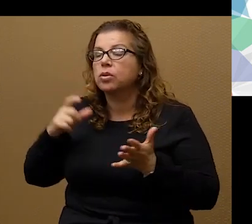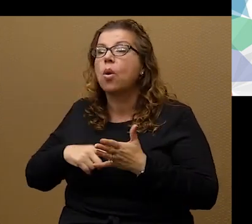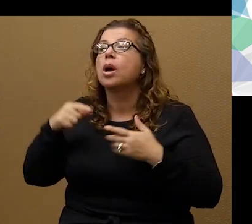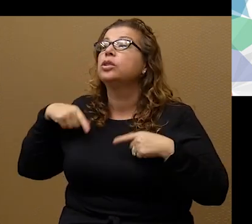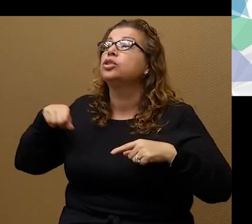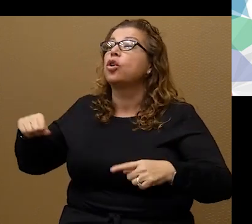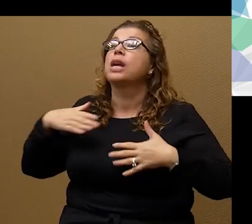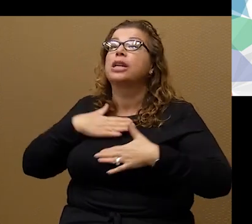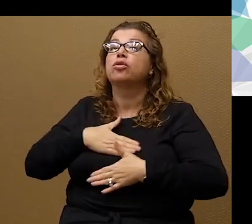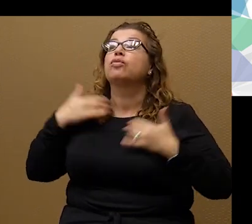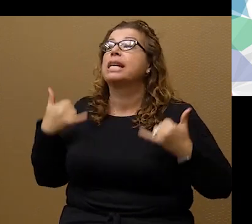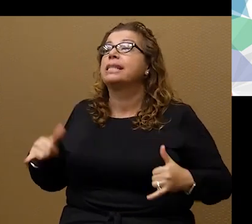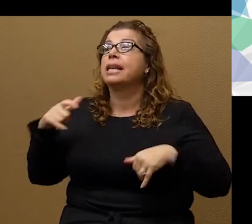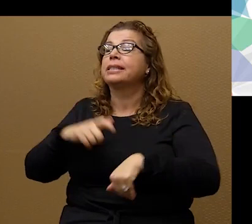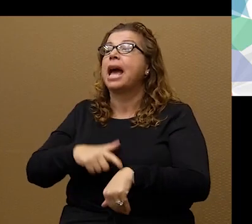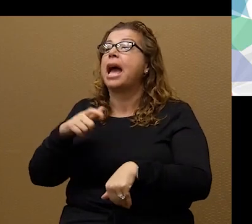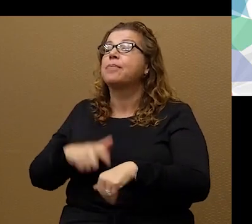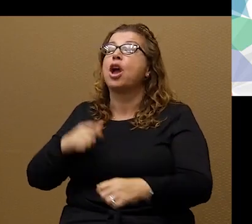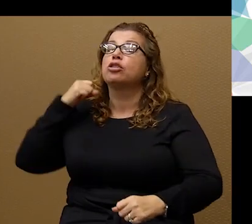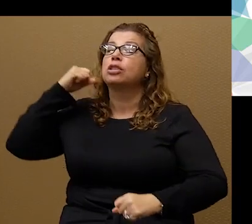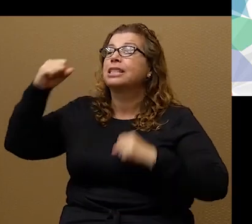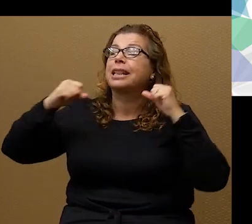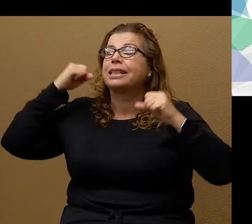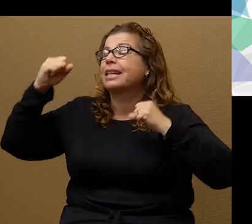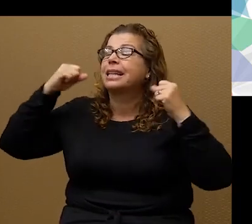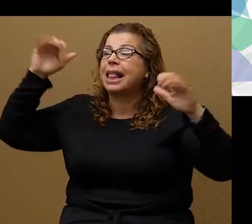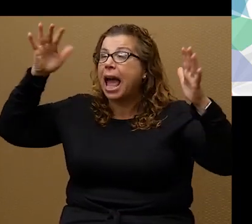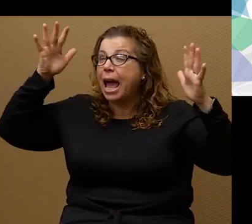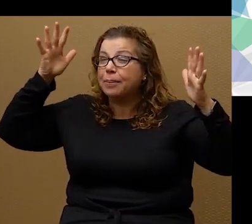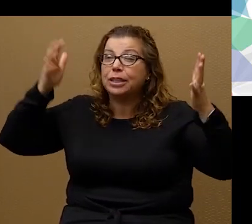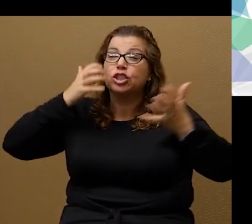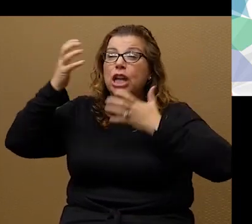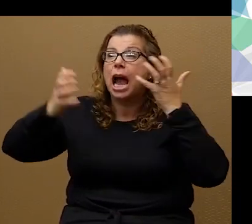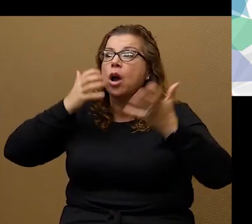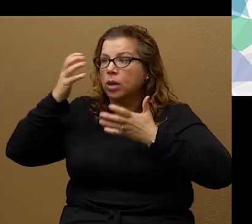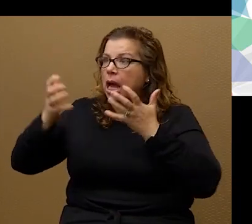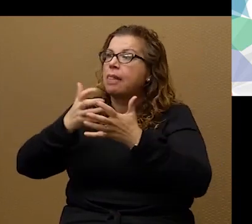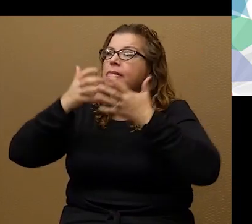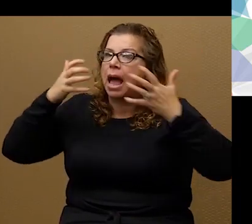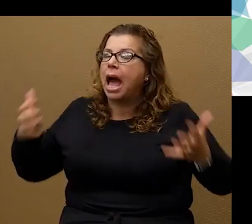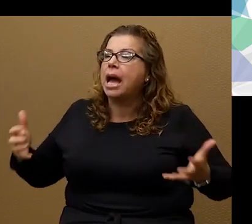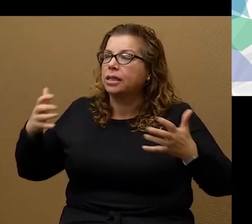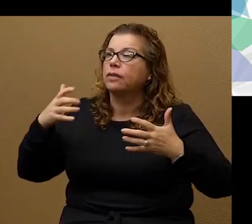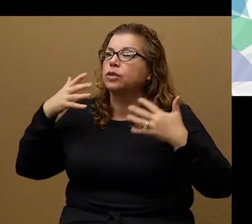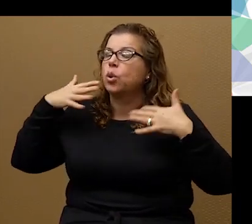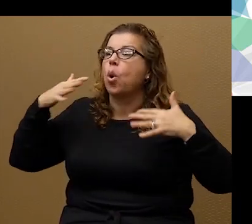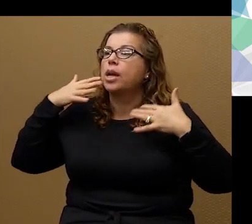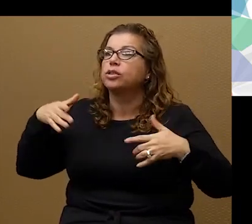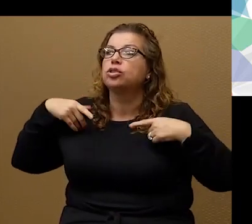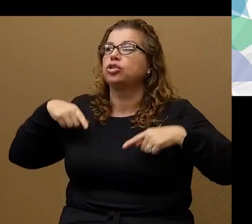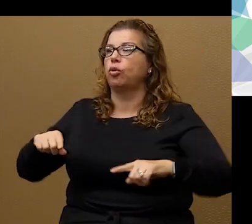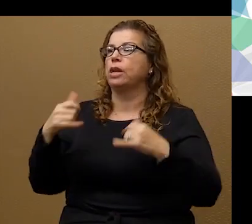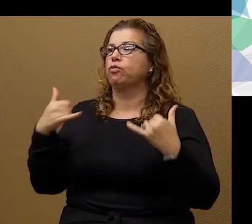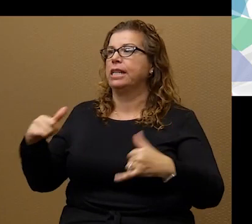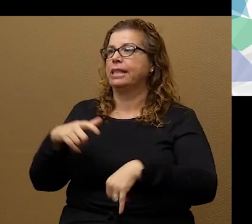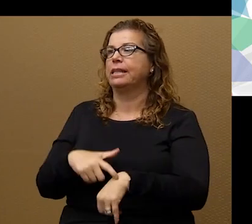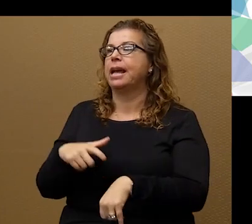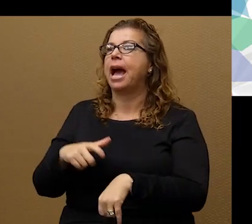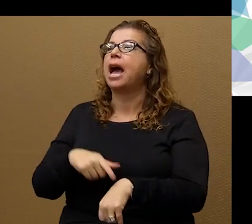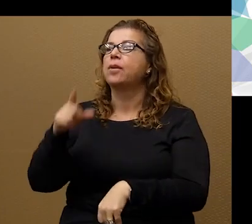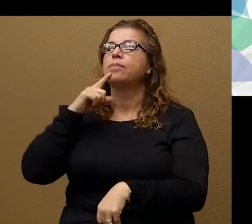lots of shouting, there's clapping, there's cheering, there's lots of noises that might be all hard to regulate and process.